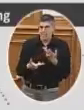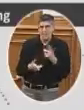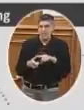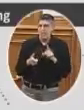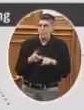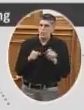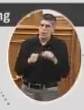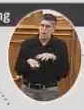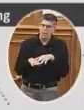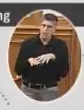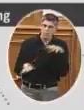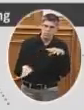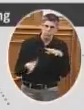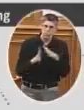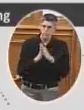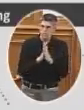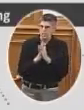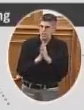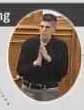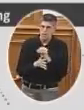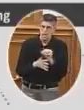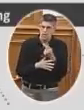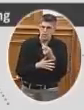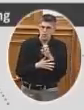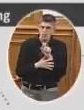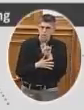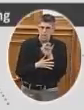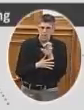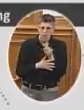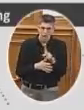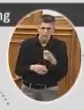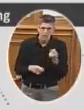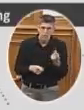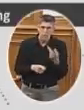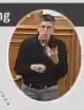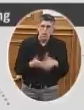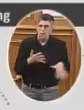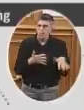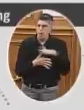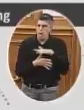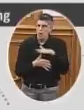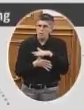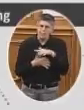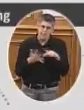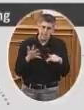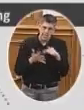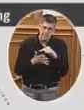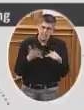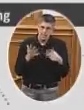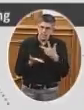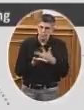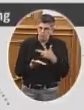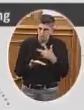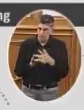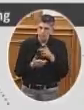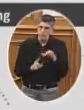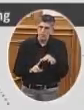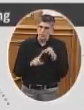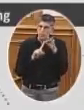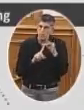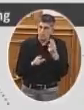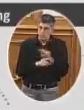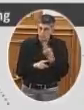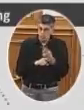and gridlock that we're working hard to avoid. We'd like to prioritize these parking facilities for very special and specific uses. They